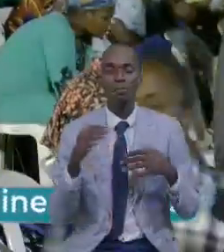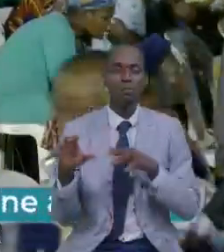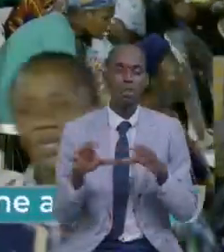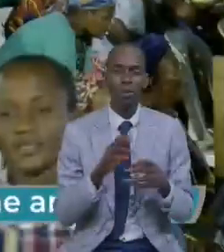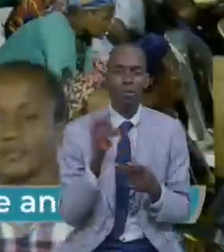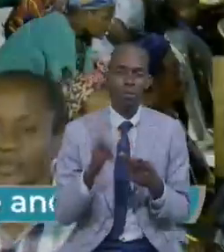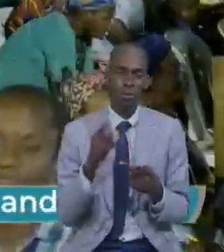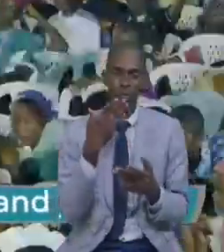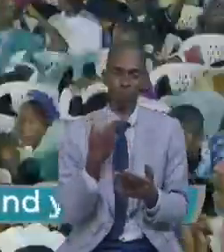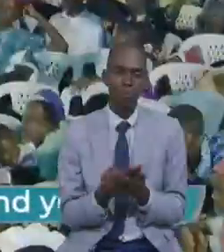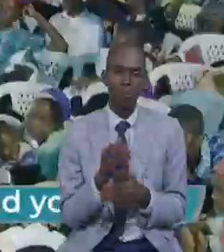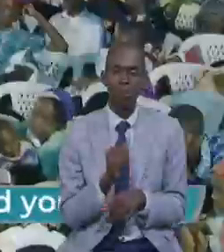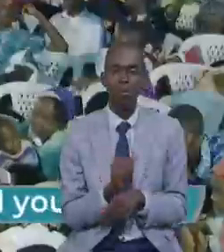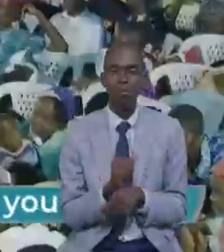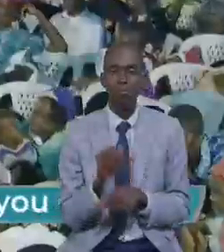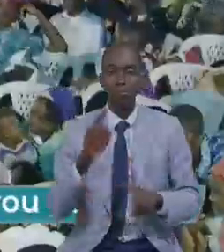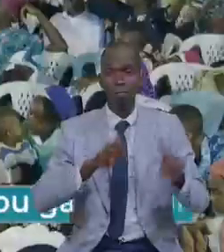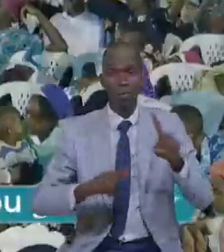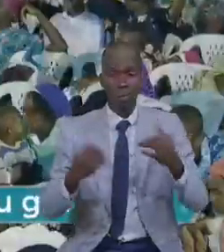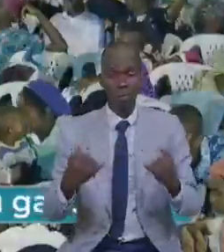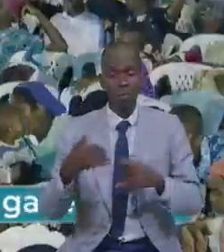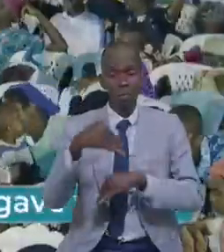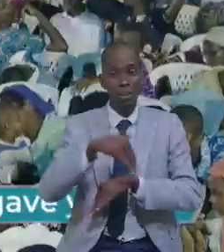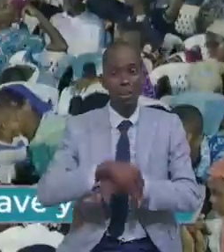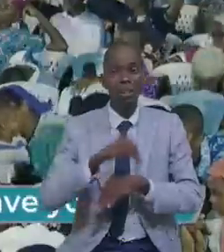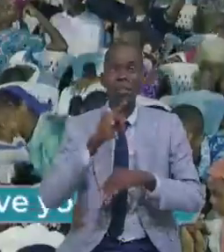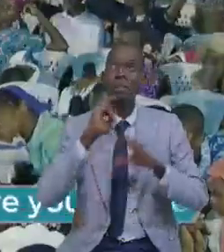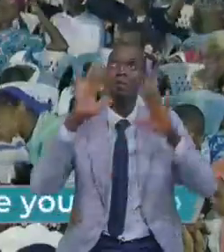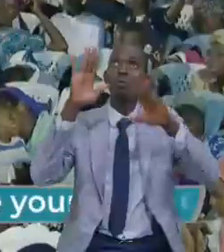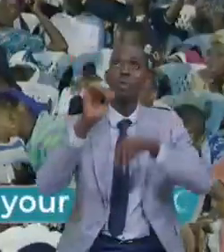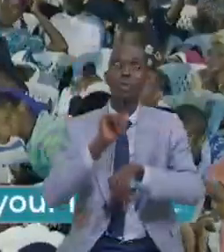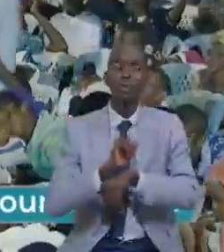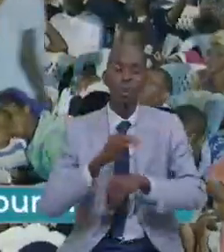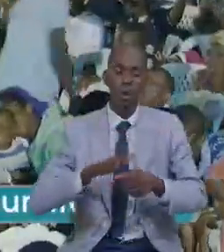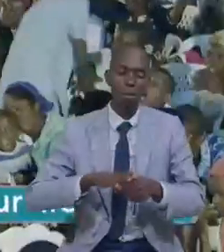explosion. The way you are saying, you don't believe it. Shout explosion.